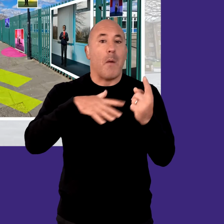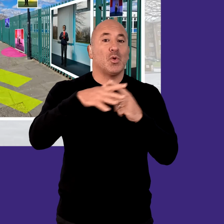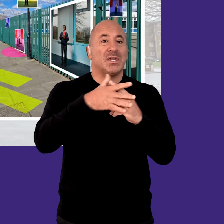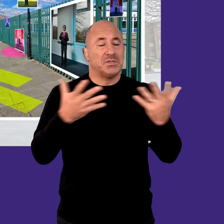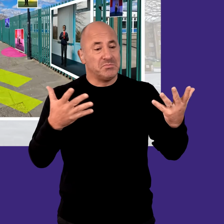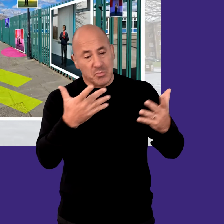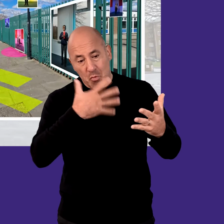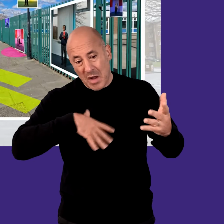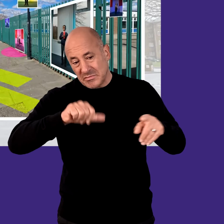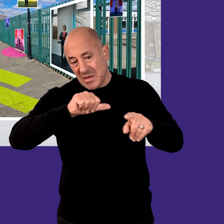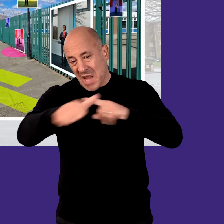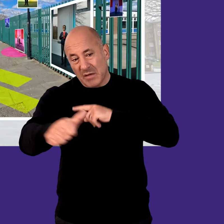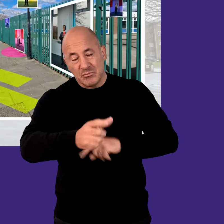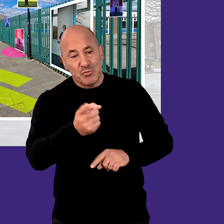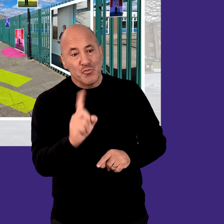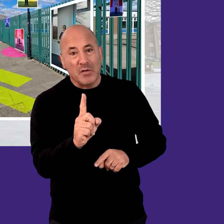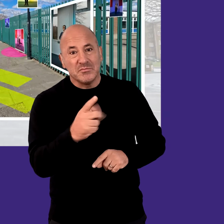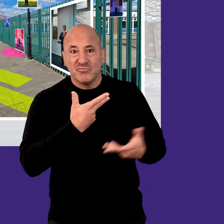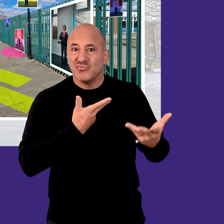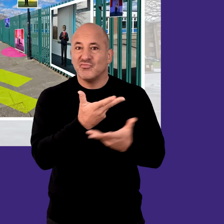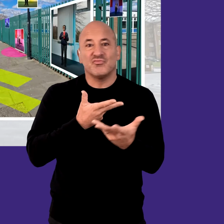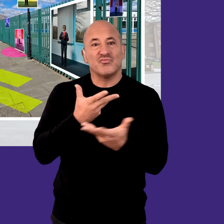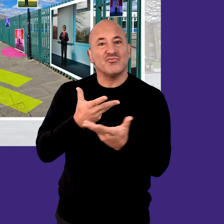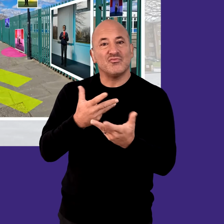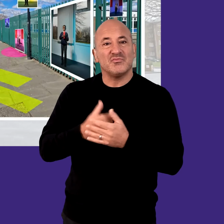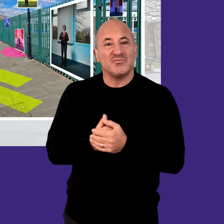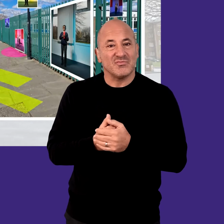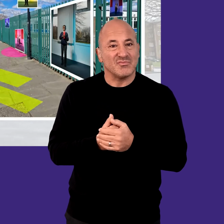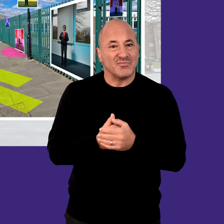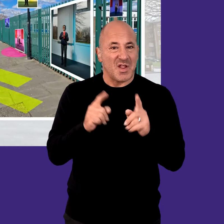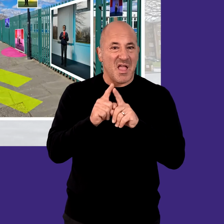event at the weekend as a means to talk to the community about